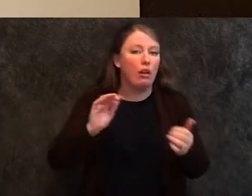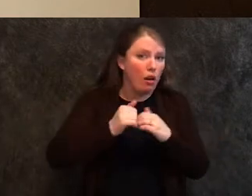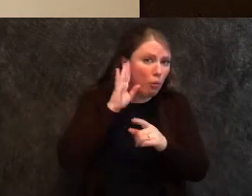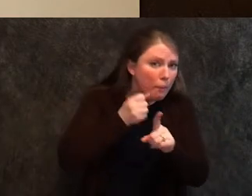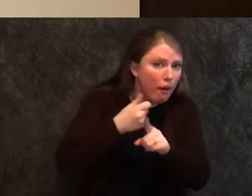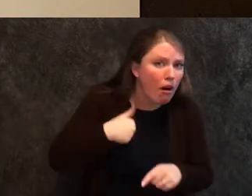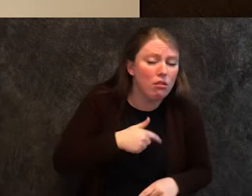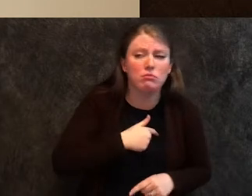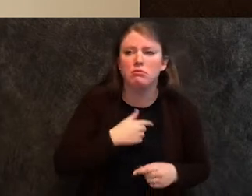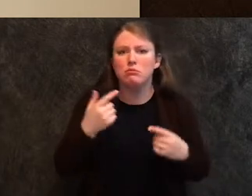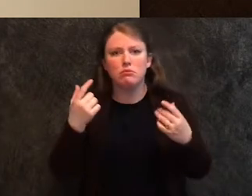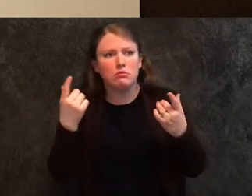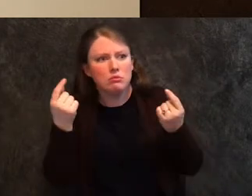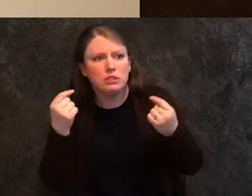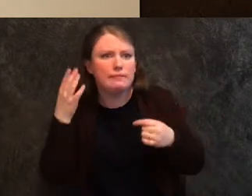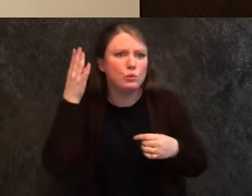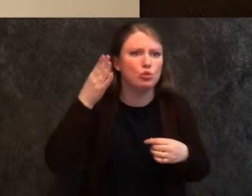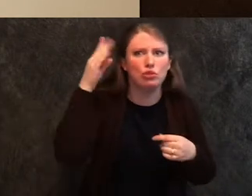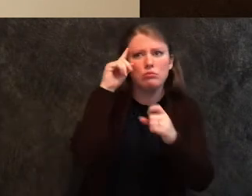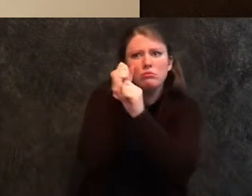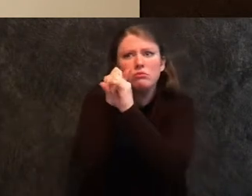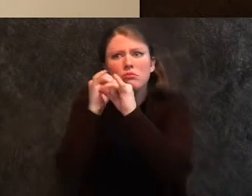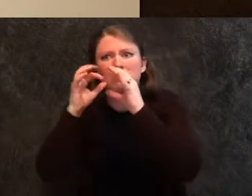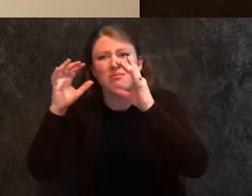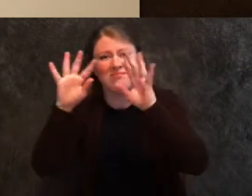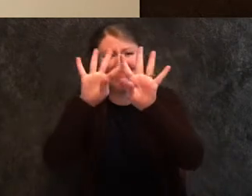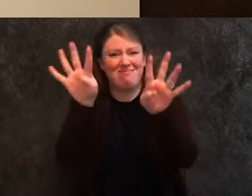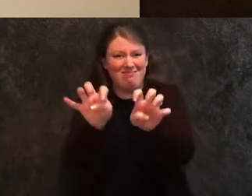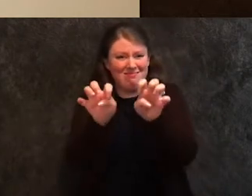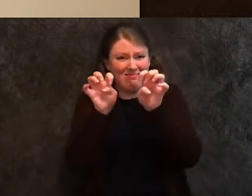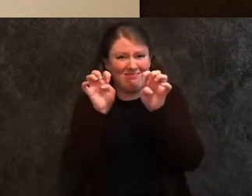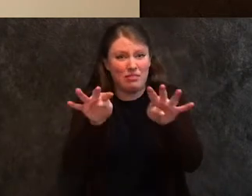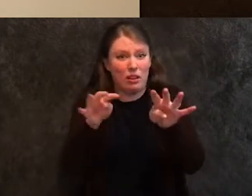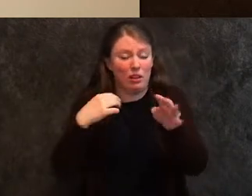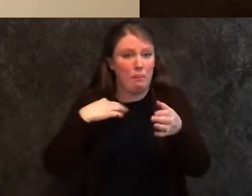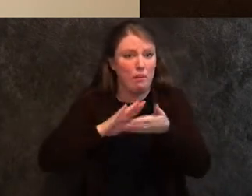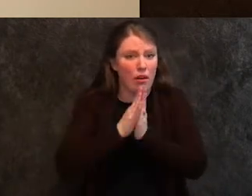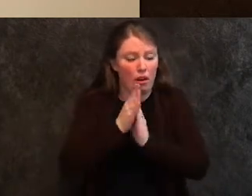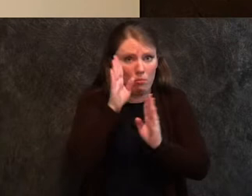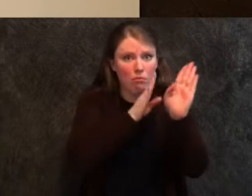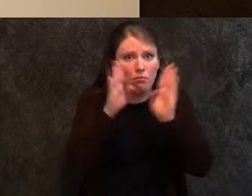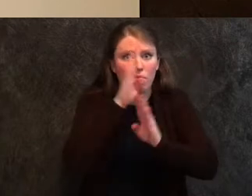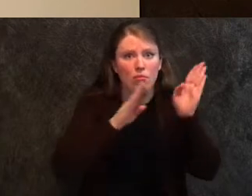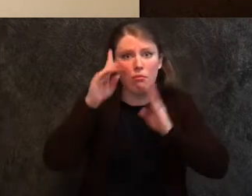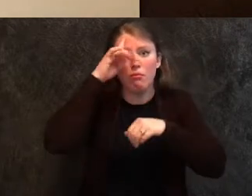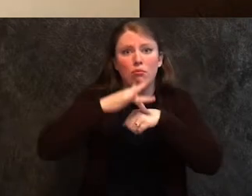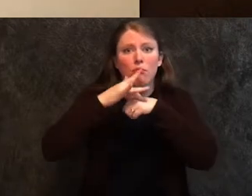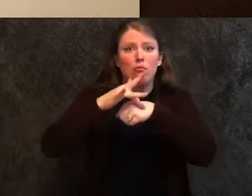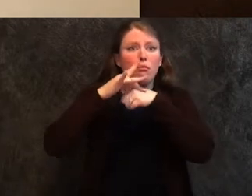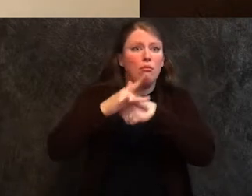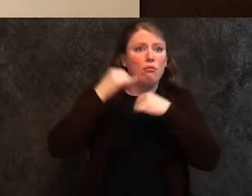going to impact my future? And it begins to cause this rumination that goes on and on and on. But it's like the